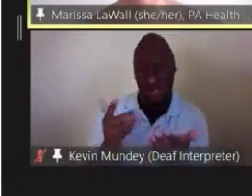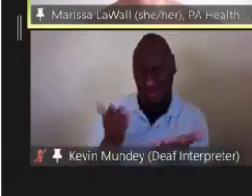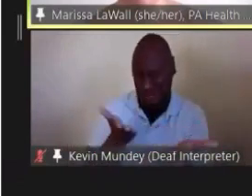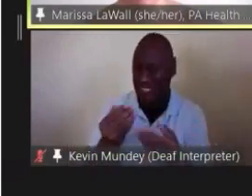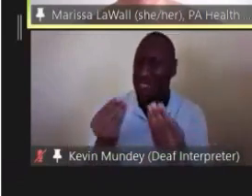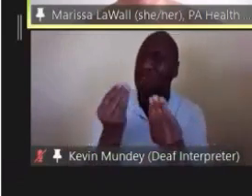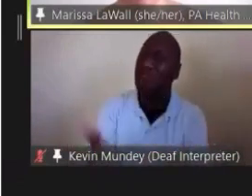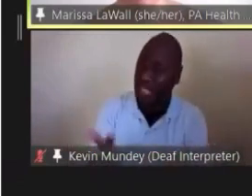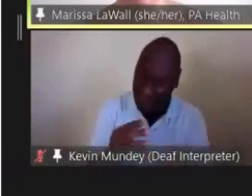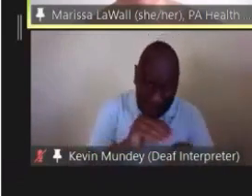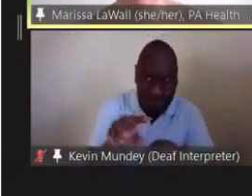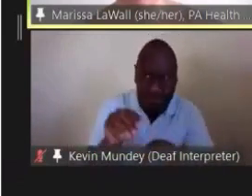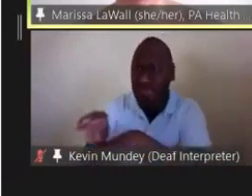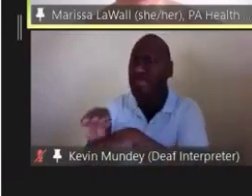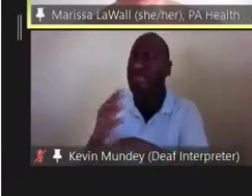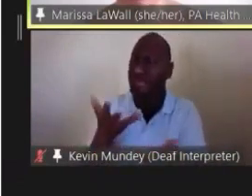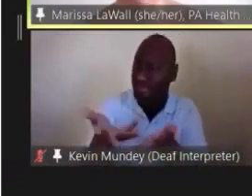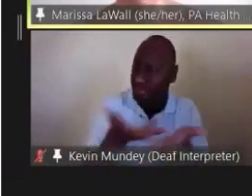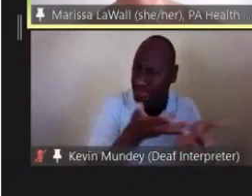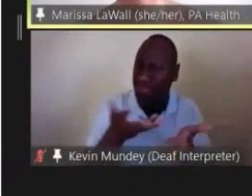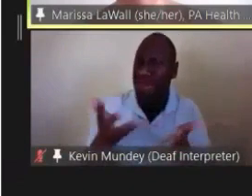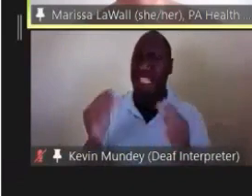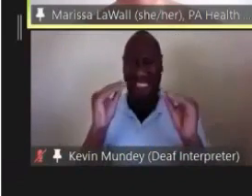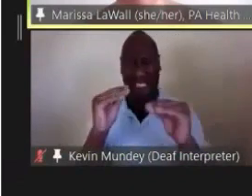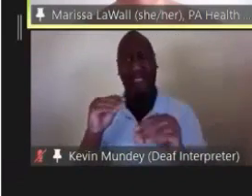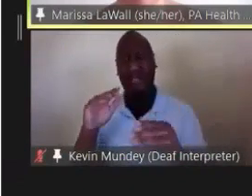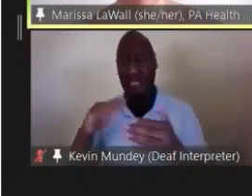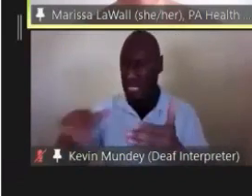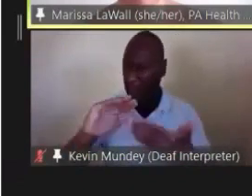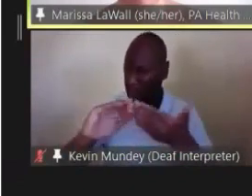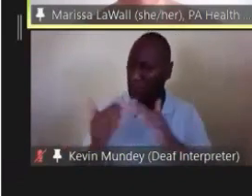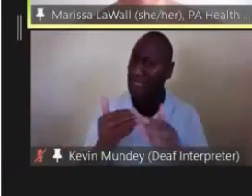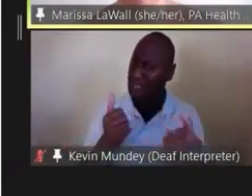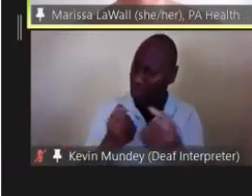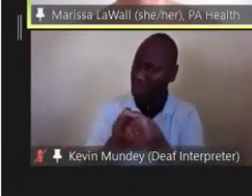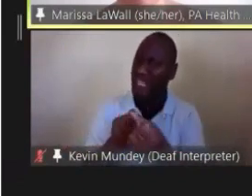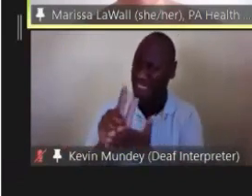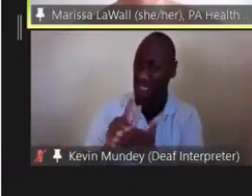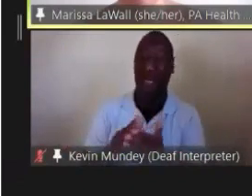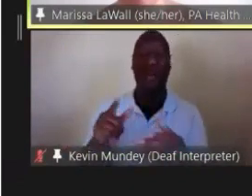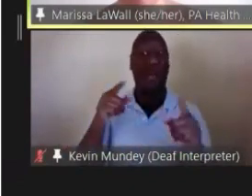engaging in community education, and pursuing systemic advocacy.